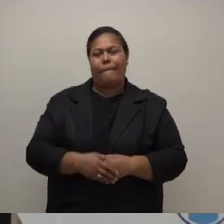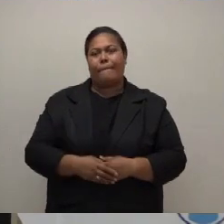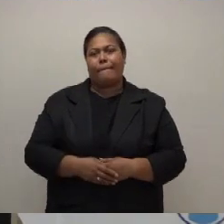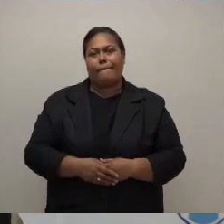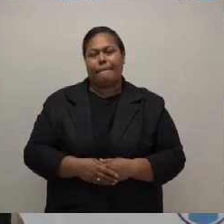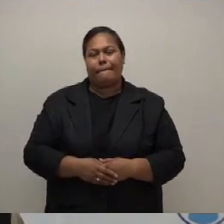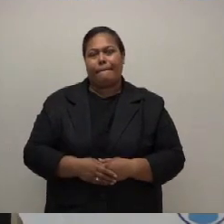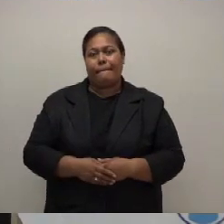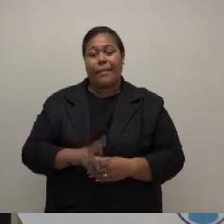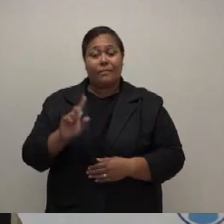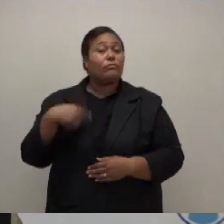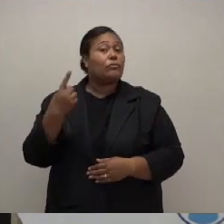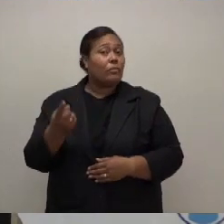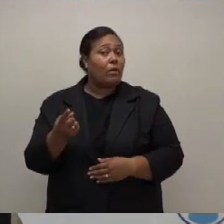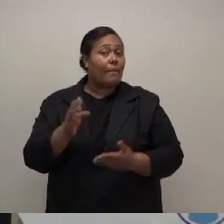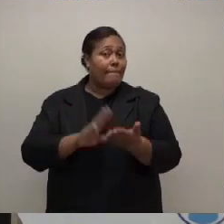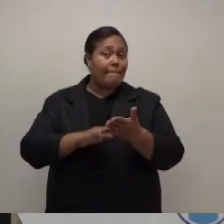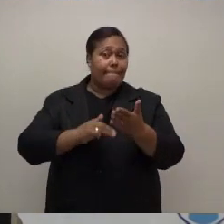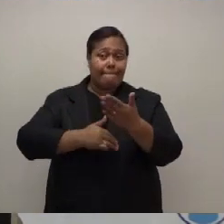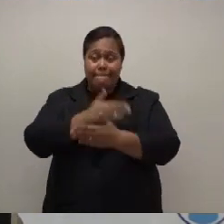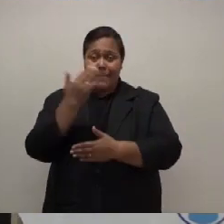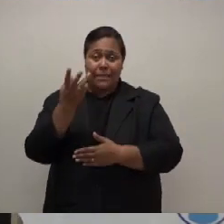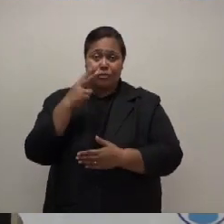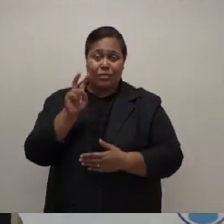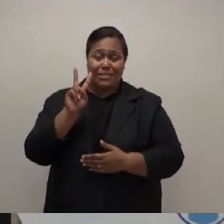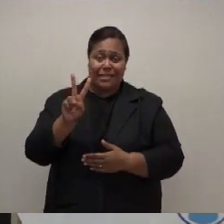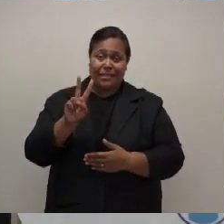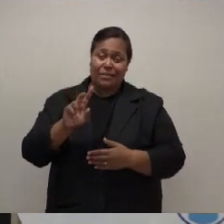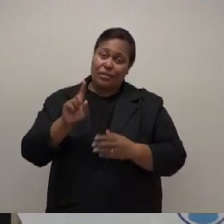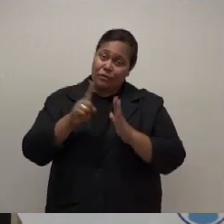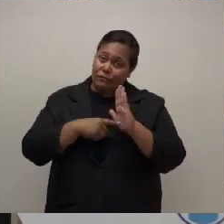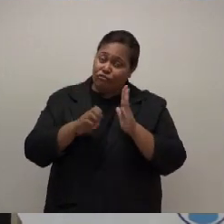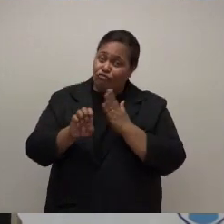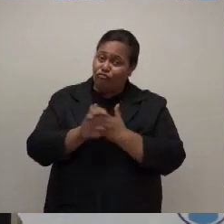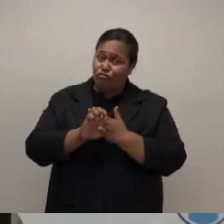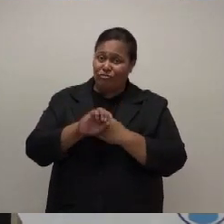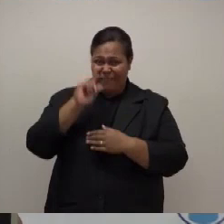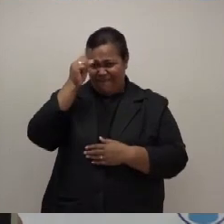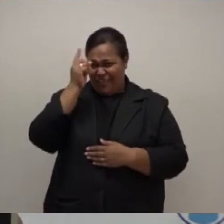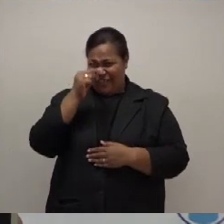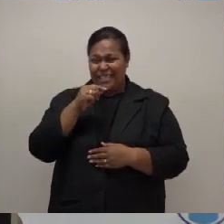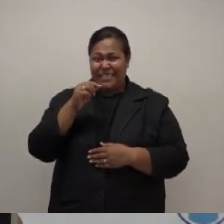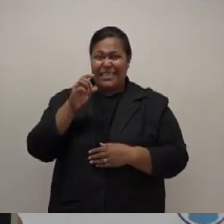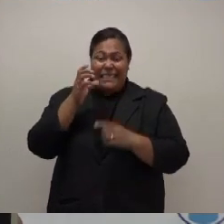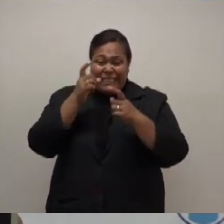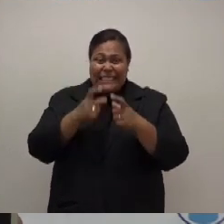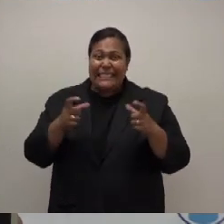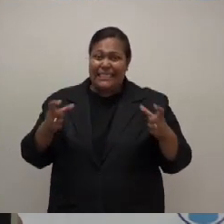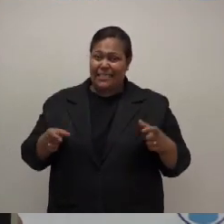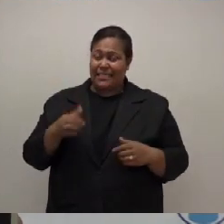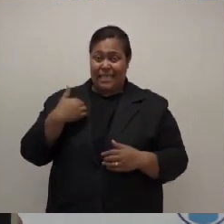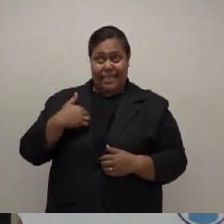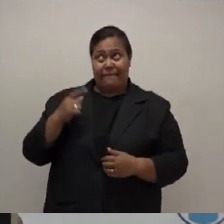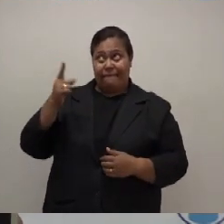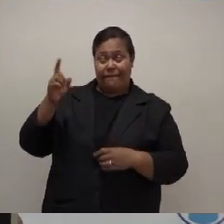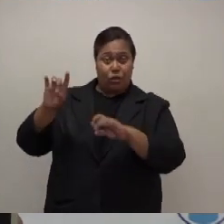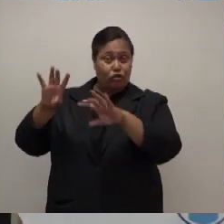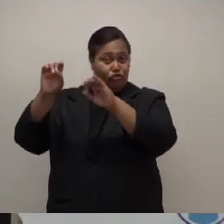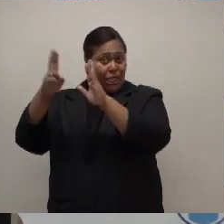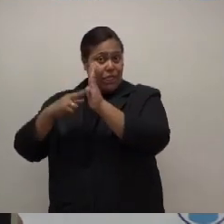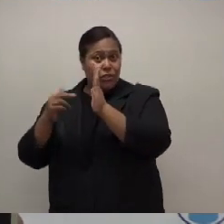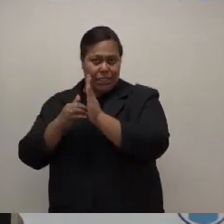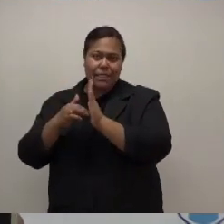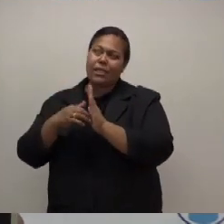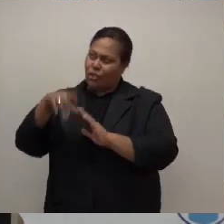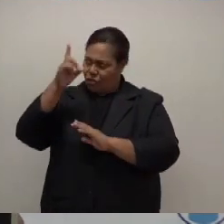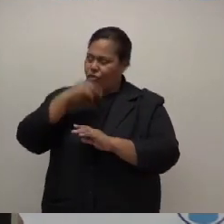From tomorrow, Monday, the 22nd of June, Fijian citizens and Fiji residents in Australia and New Zealand will be permitted to travel